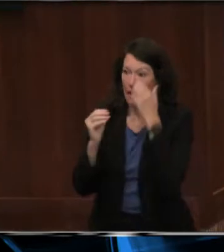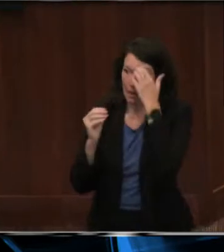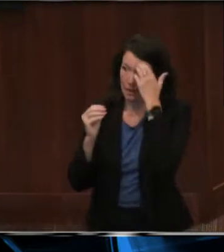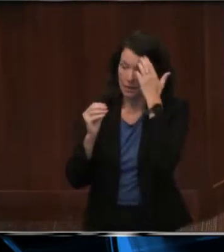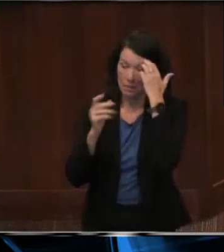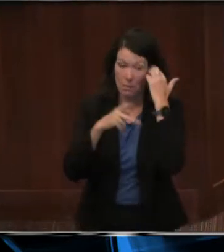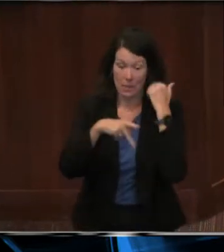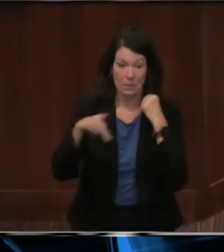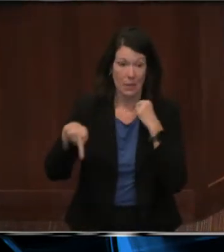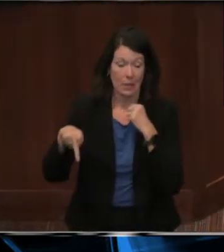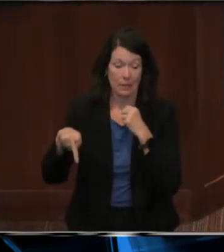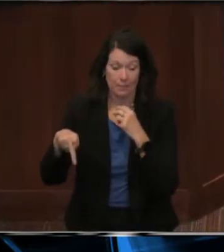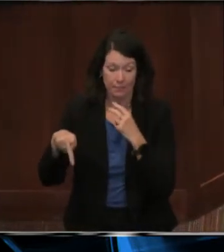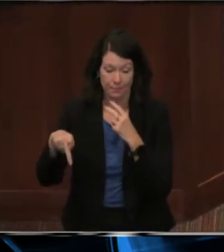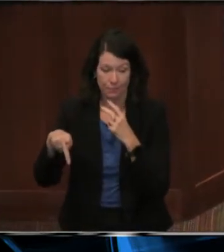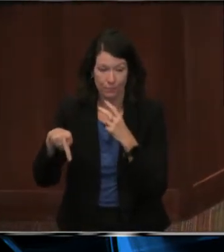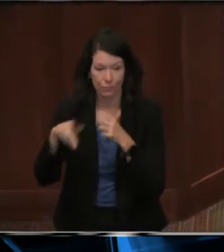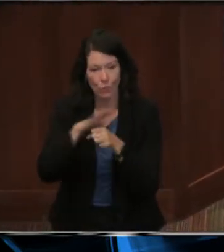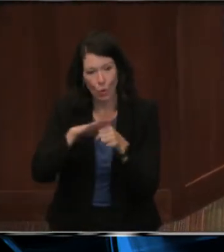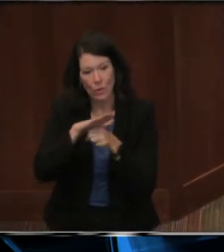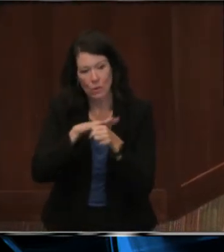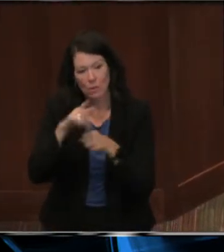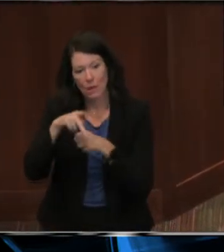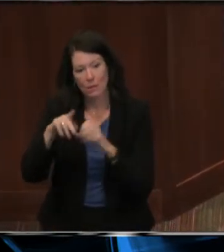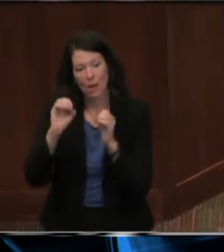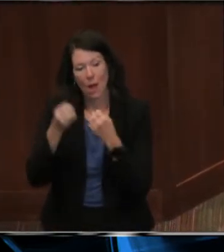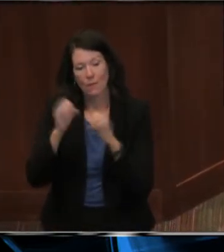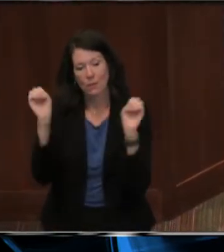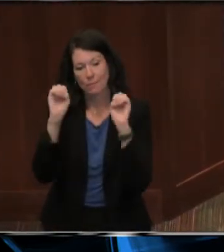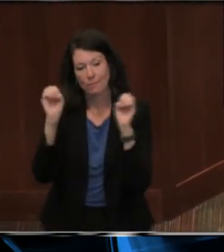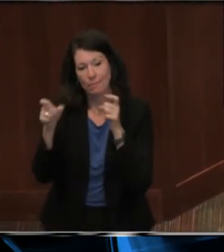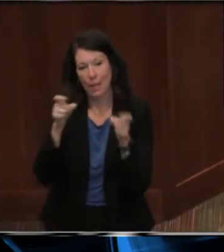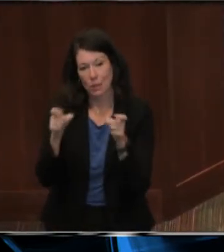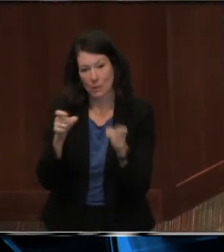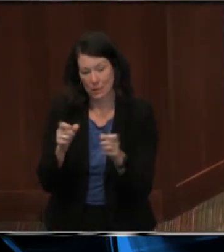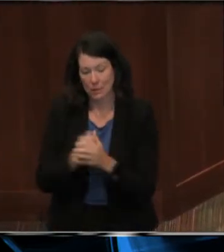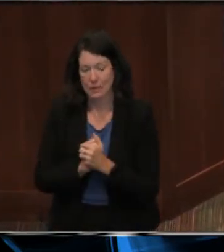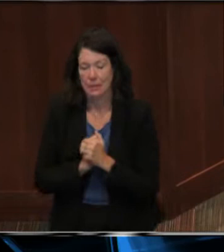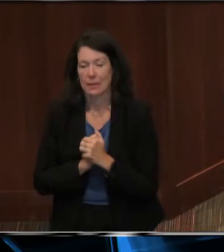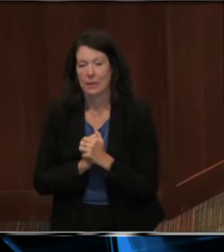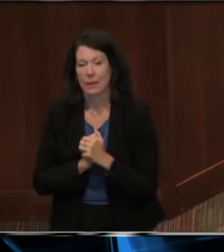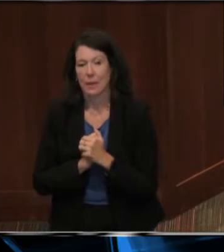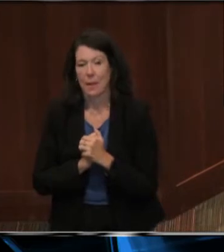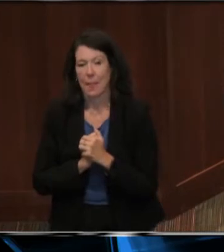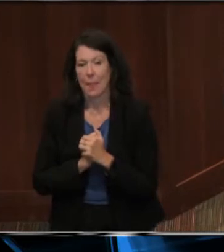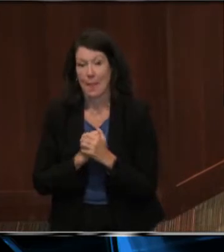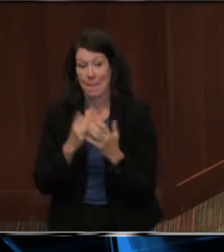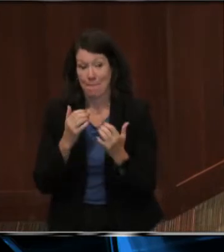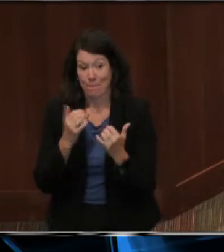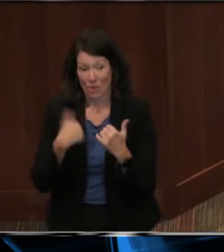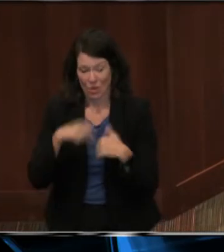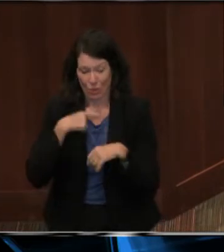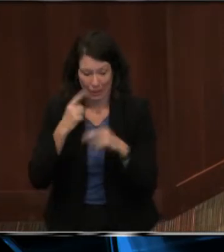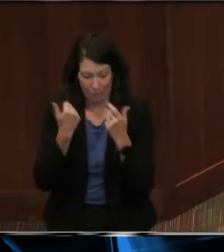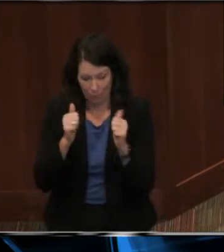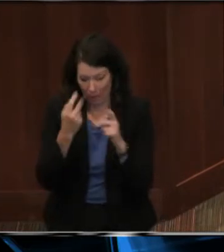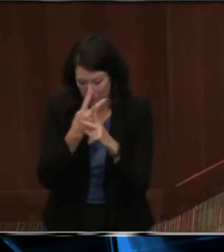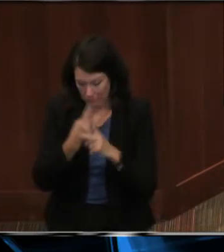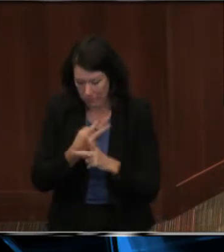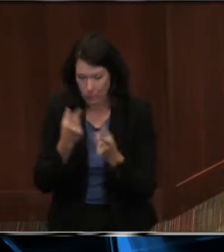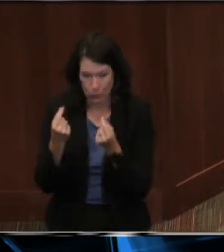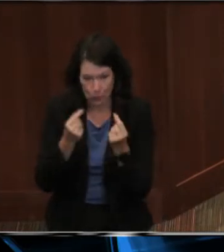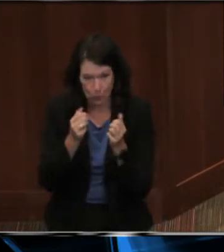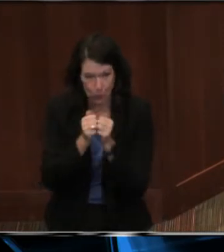the Pikes Peak, the Regional Pikes Peak Office of Emergency Management, as we navigate our way through this pandemic.